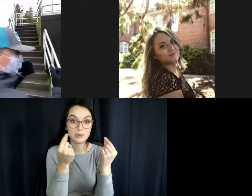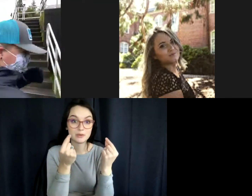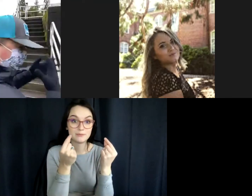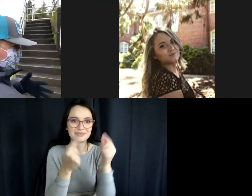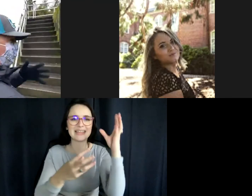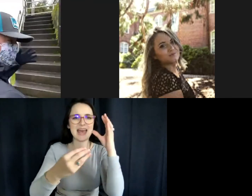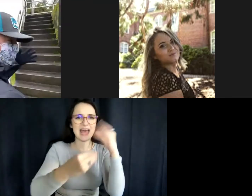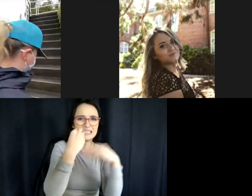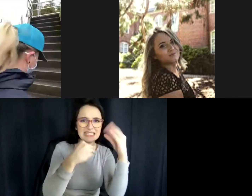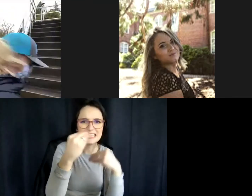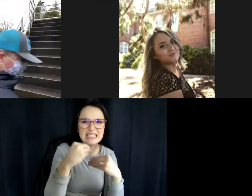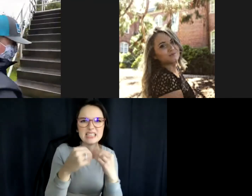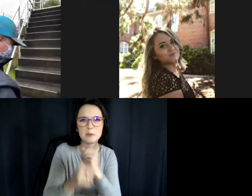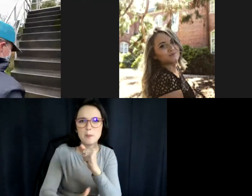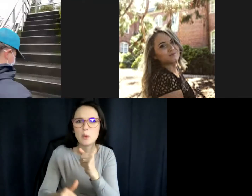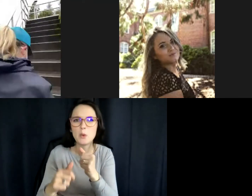That's cool.